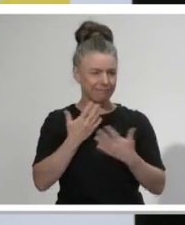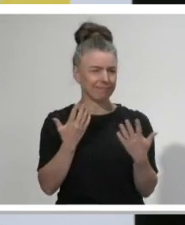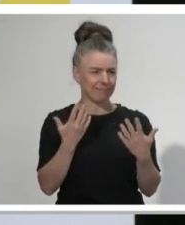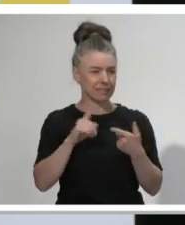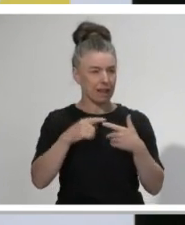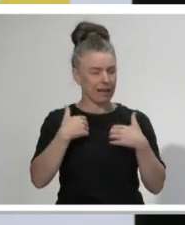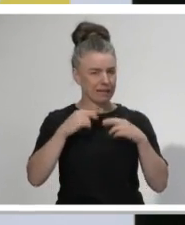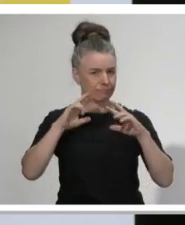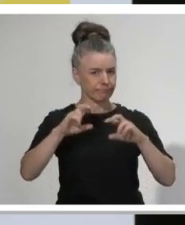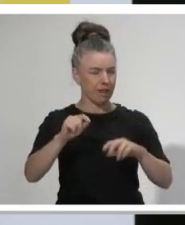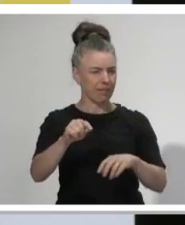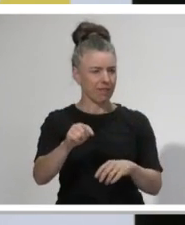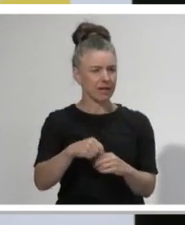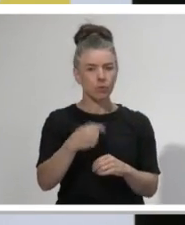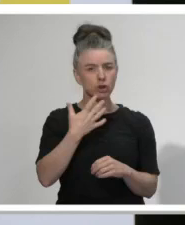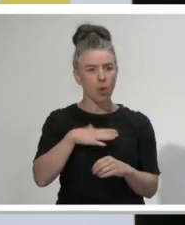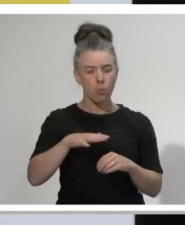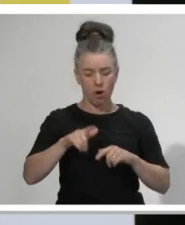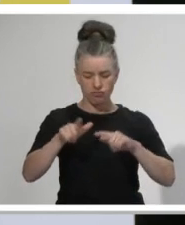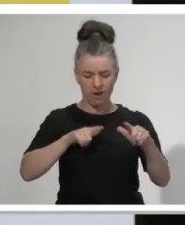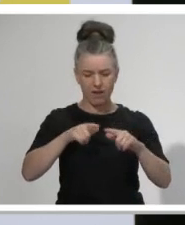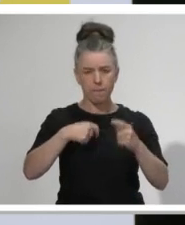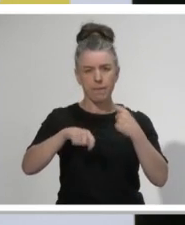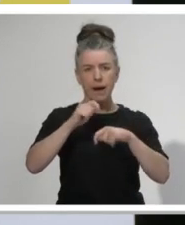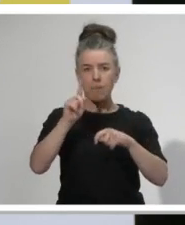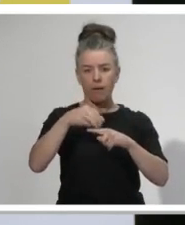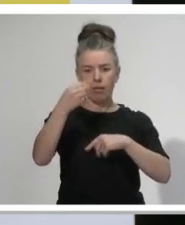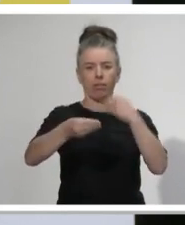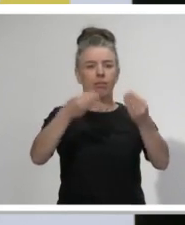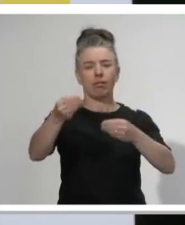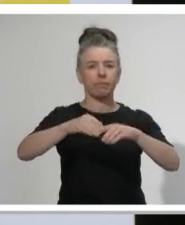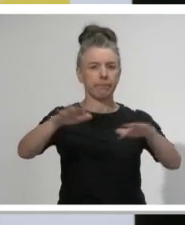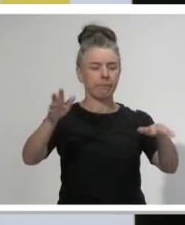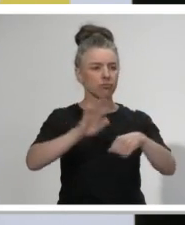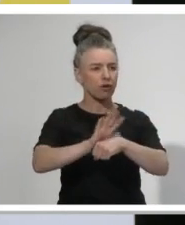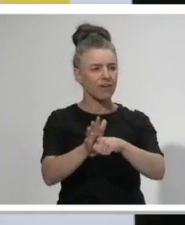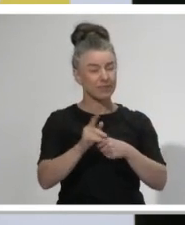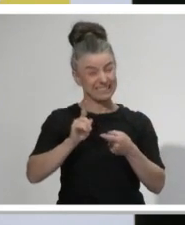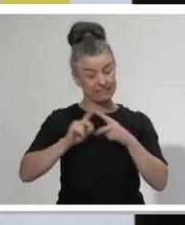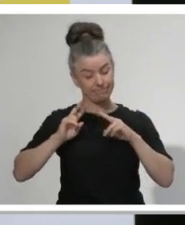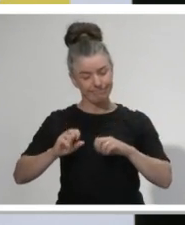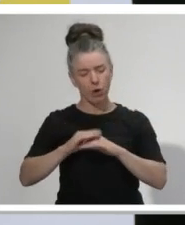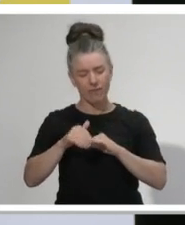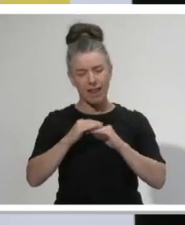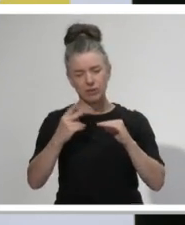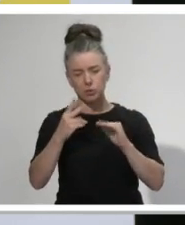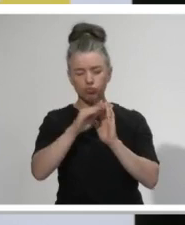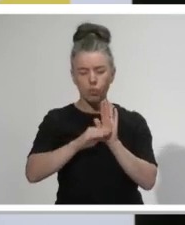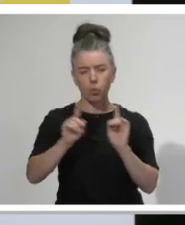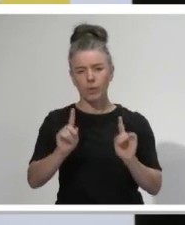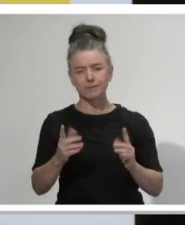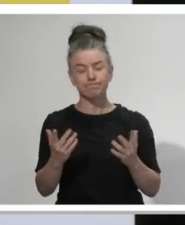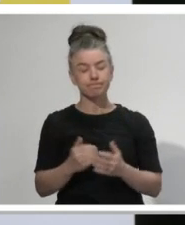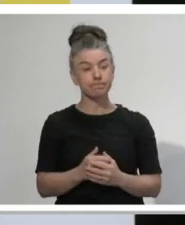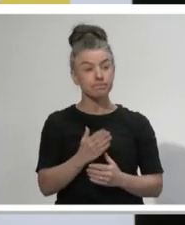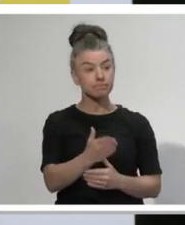safe and doesn't become a vector for further infection. So that work's underway at the moment to see what can be done under level 2. Thomas. Robertson,